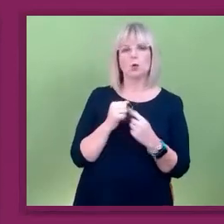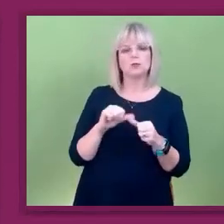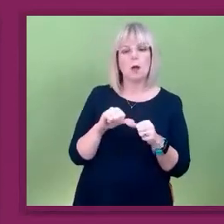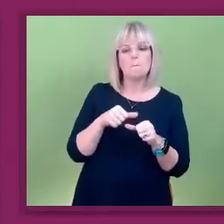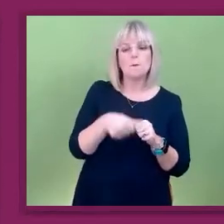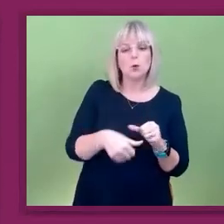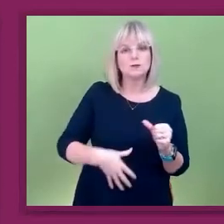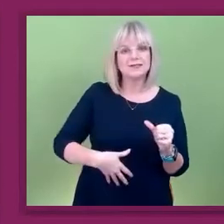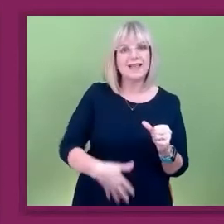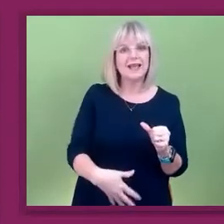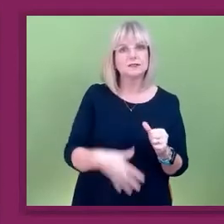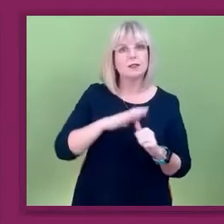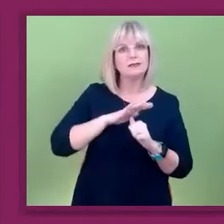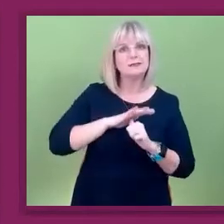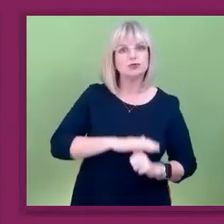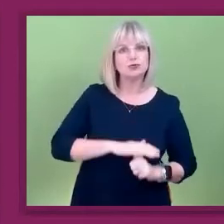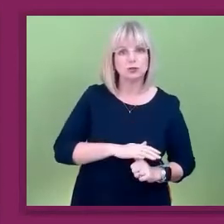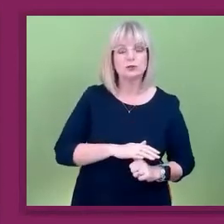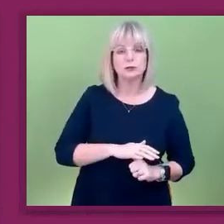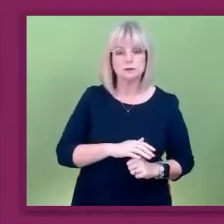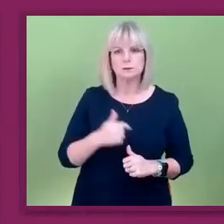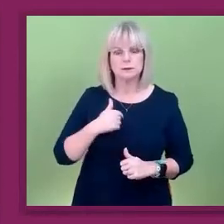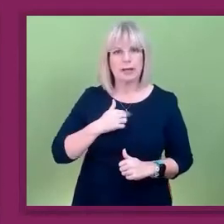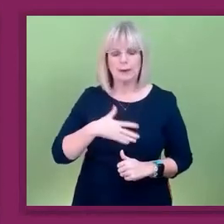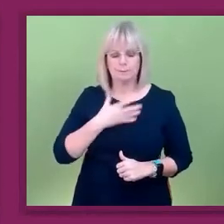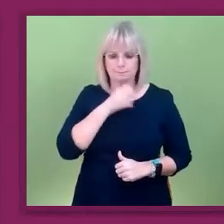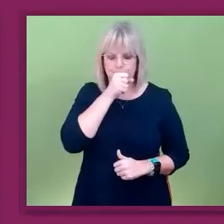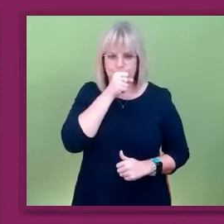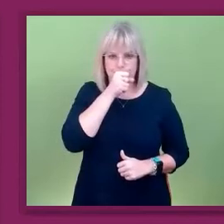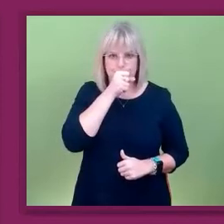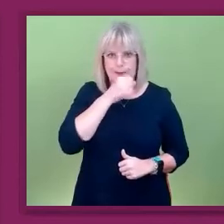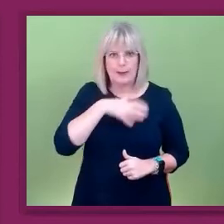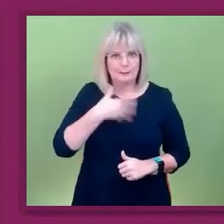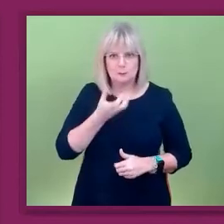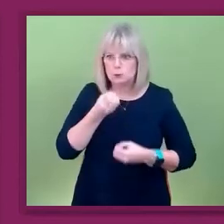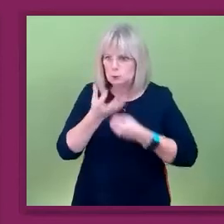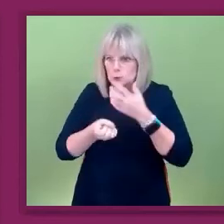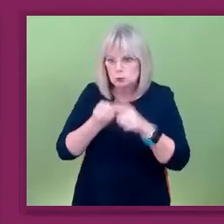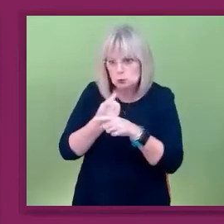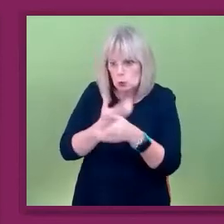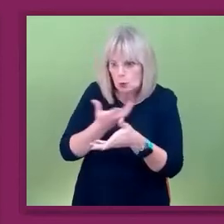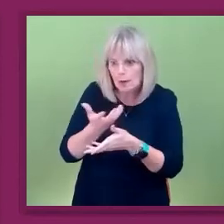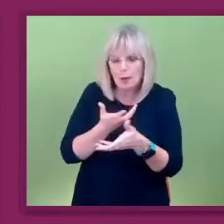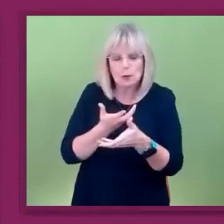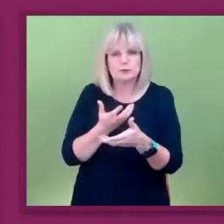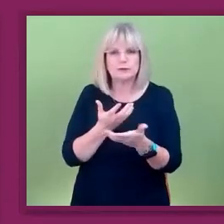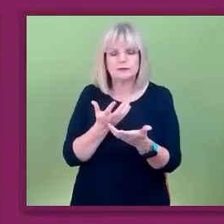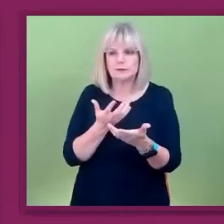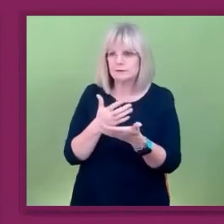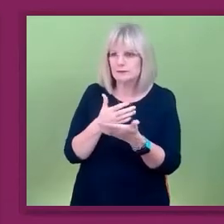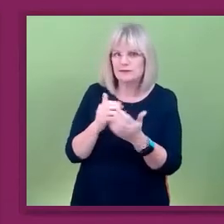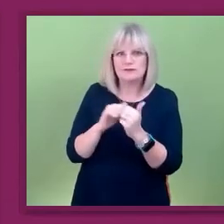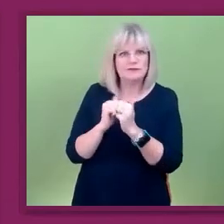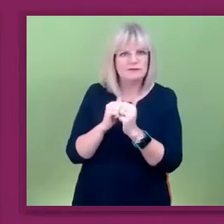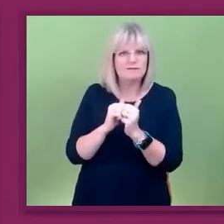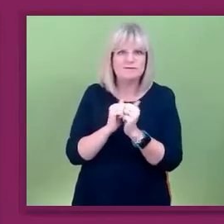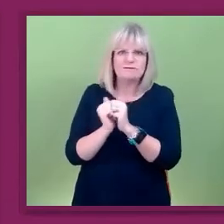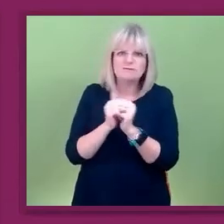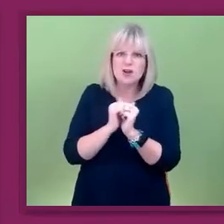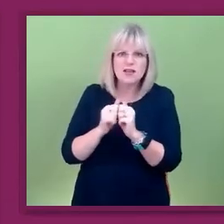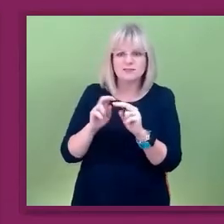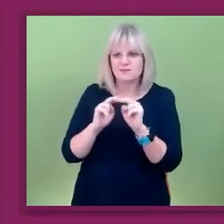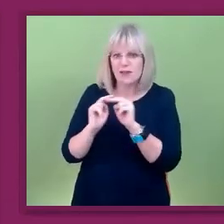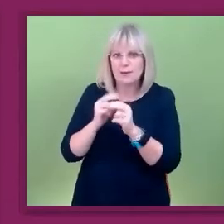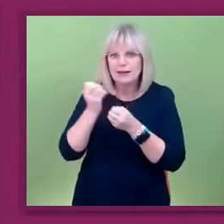it. I didn't want to share with family and friends, especially didn't want to access healthcare services. And so actually I didn't get the support